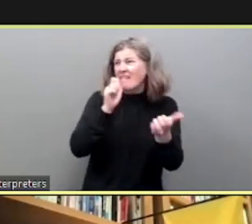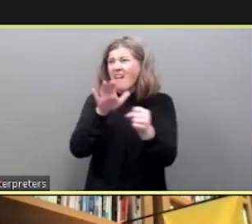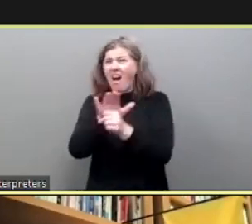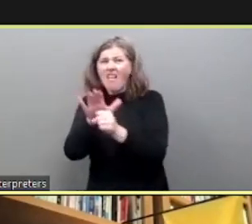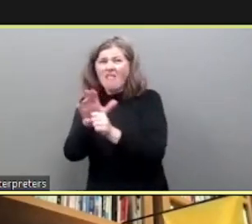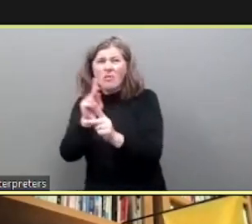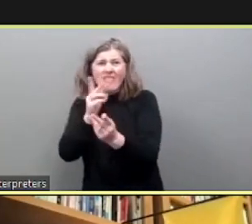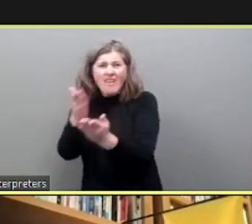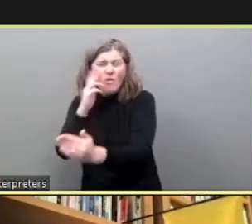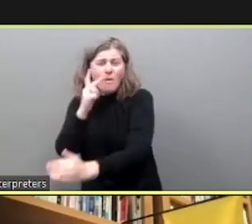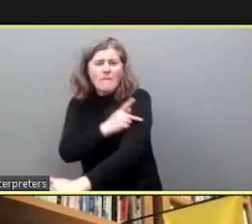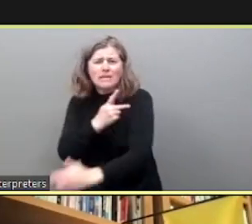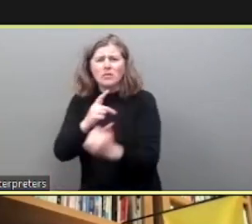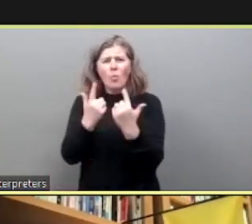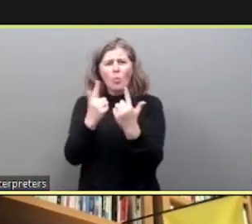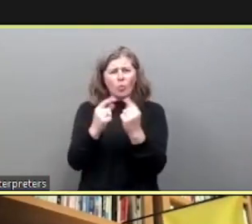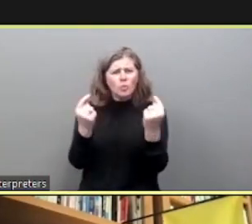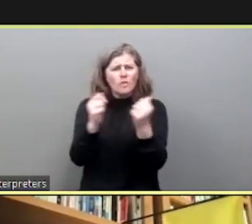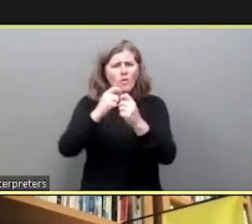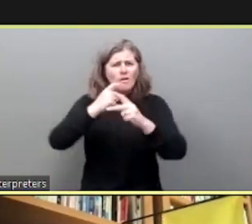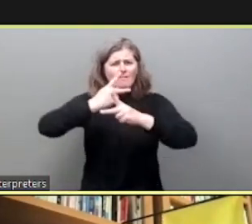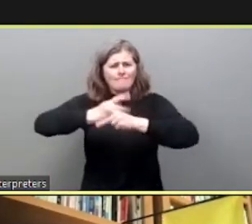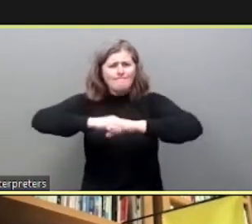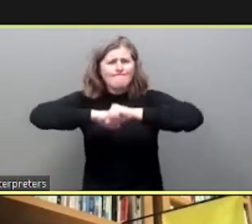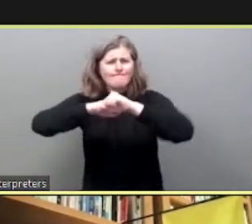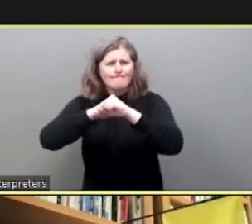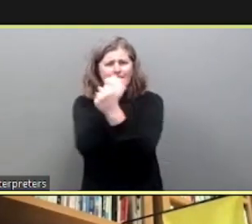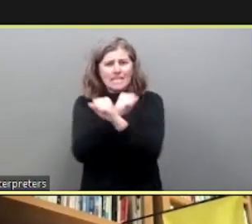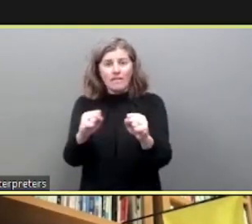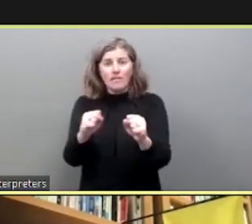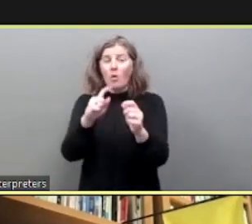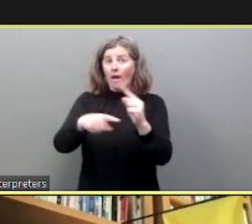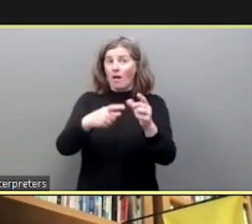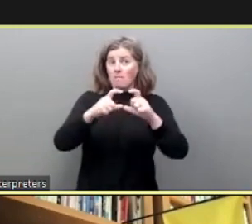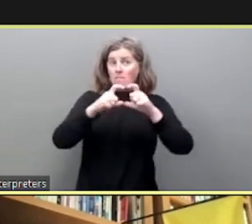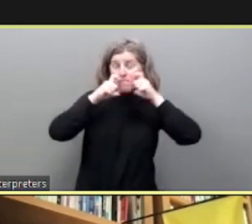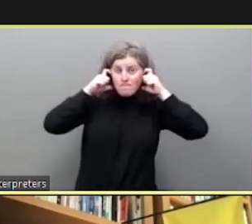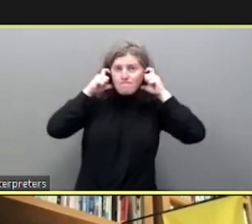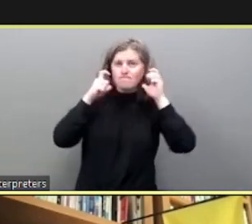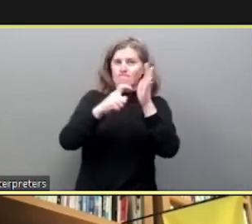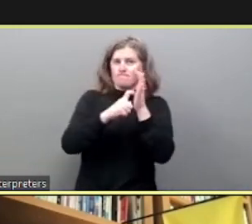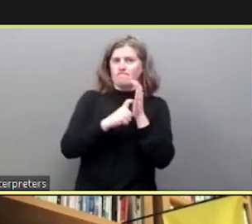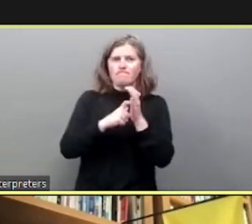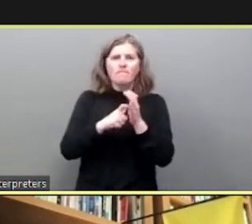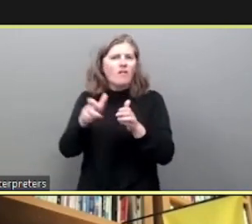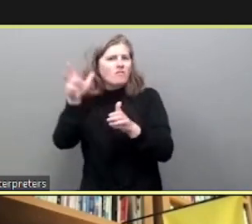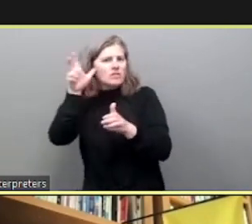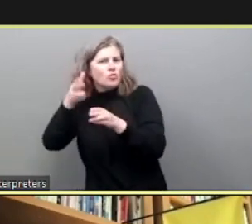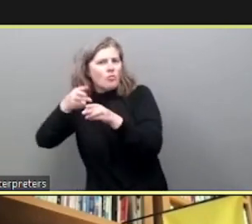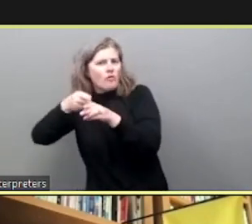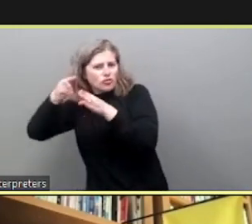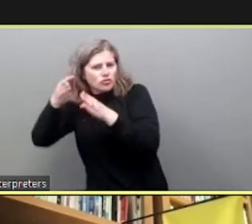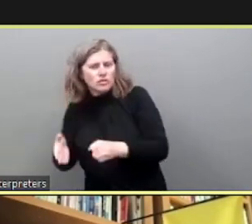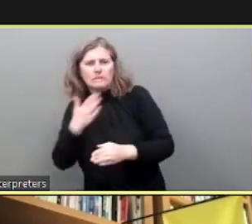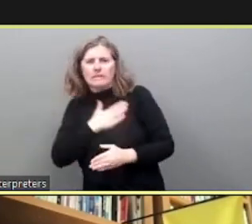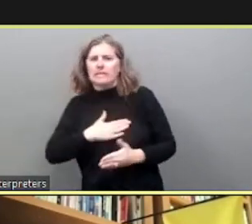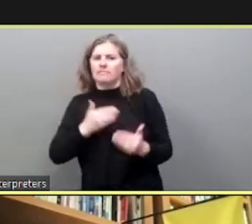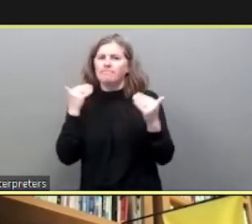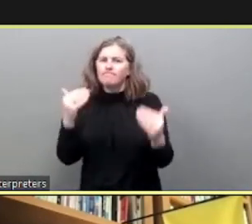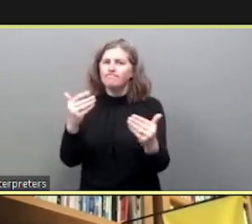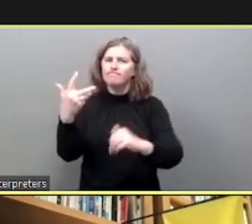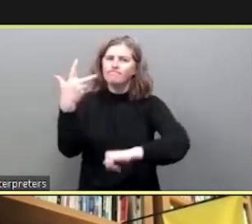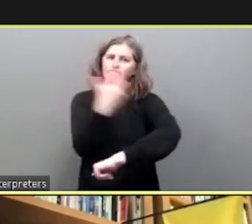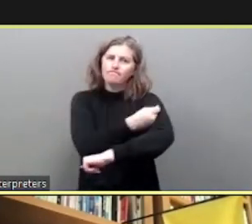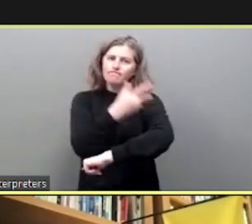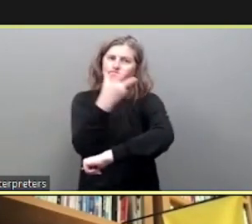now to help keep New Mexico safe. When a mask is required, listen to the health professionals, and please get